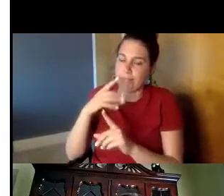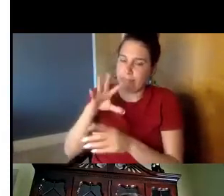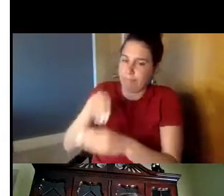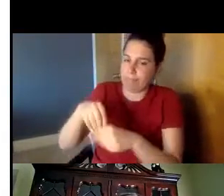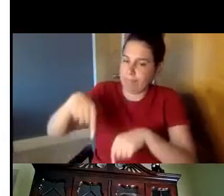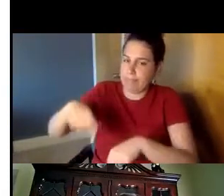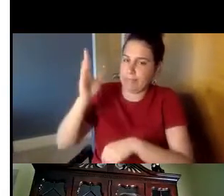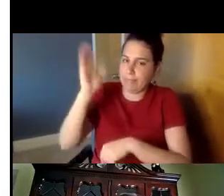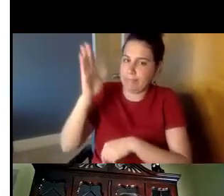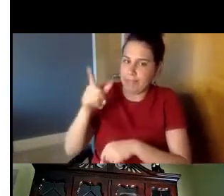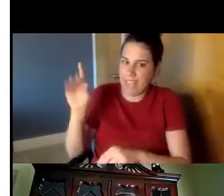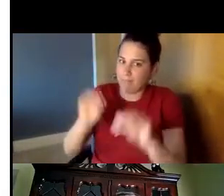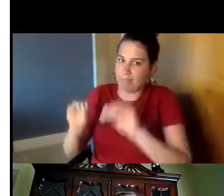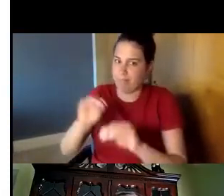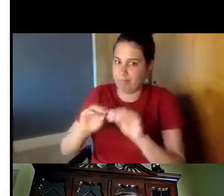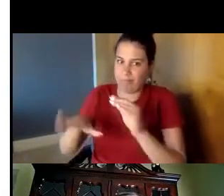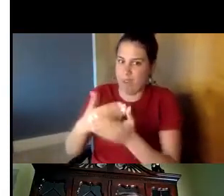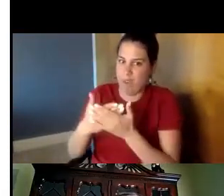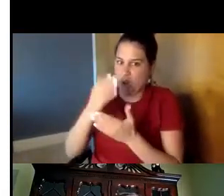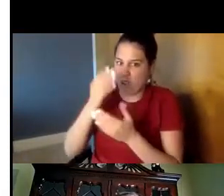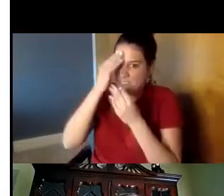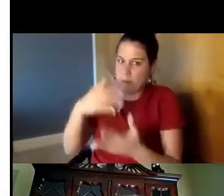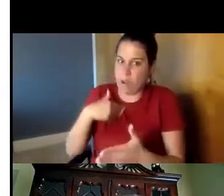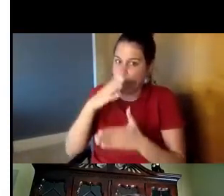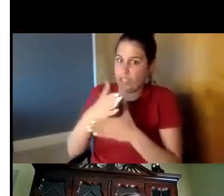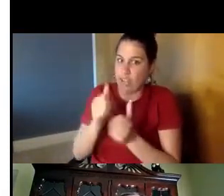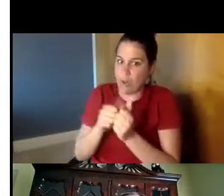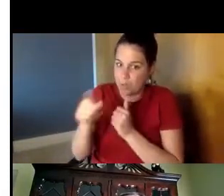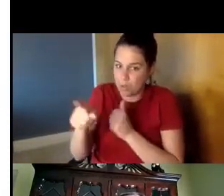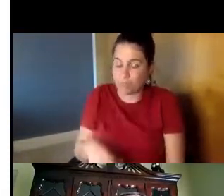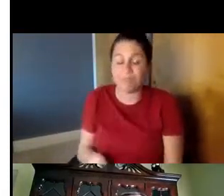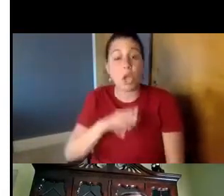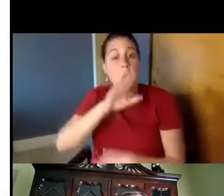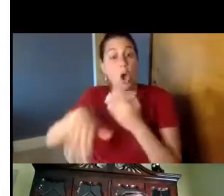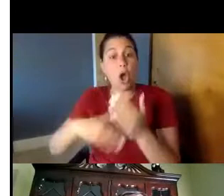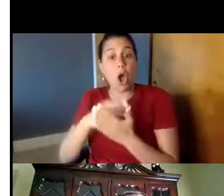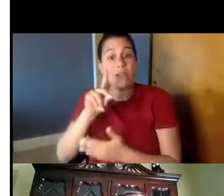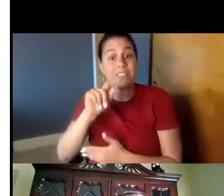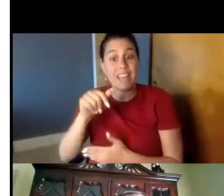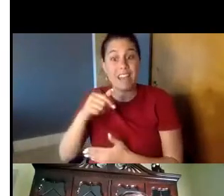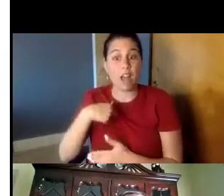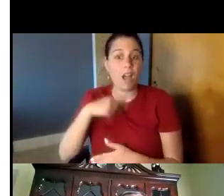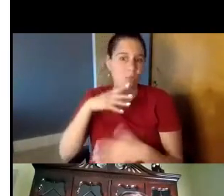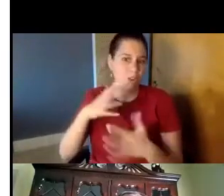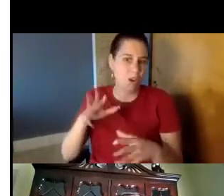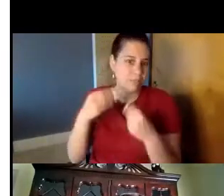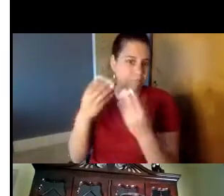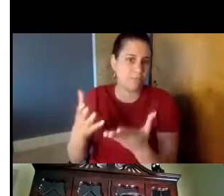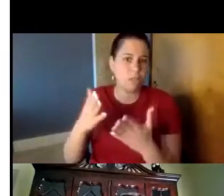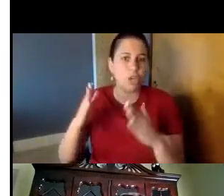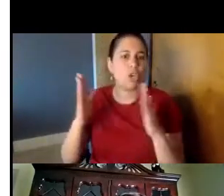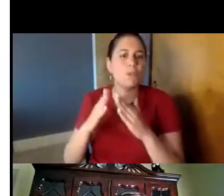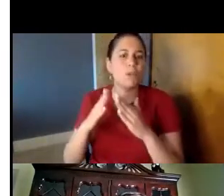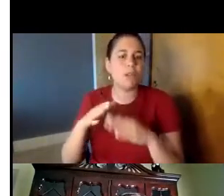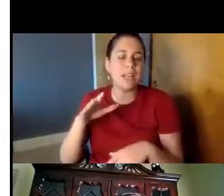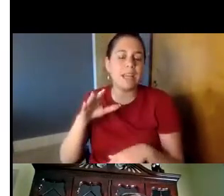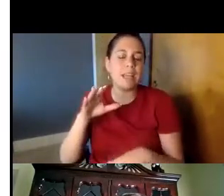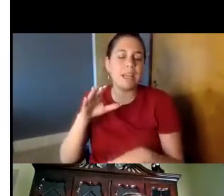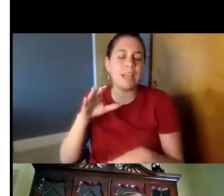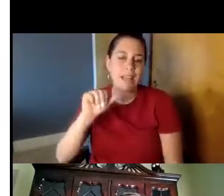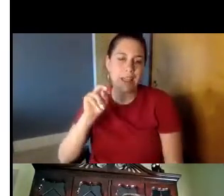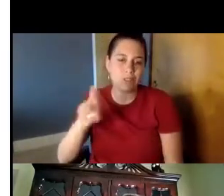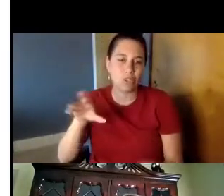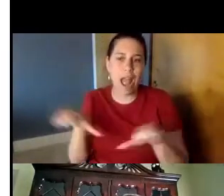Yechu Hua, and Abdi Gudina. And all the data that I'm going to share was presented to the Community Cancer Action Council and